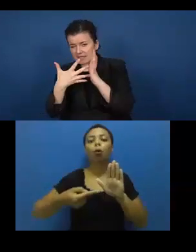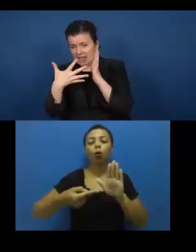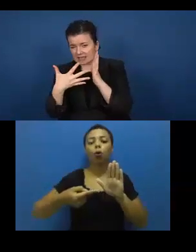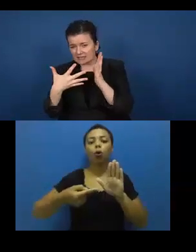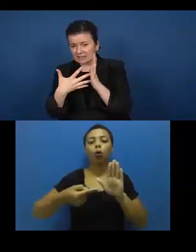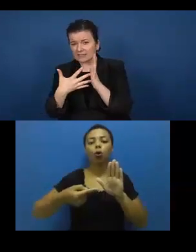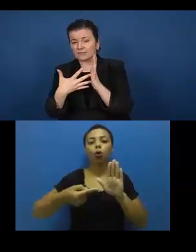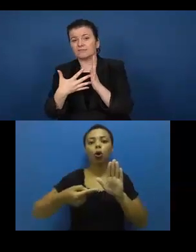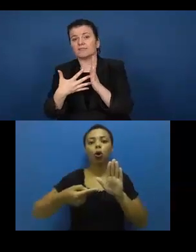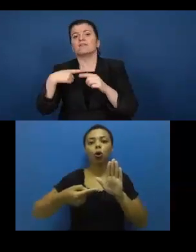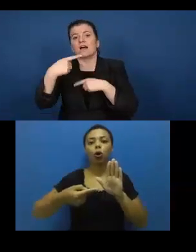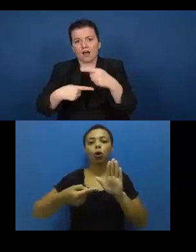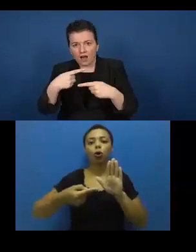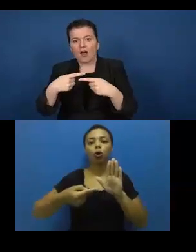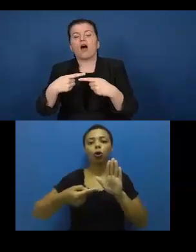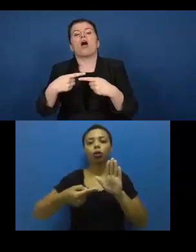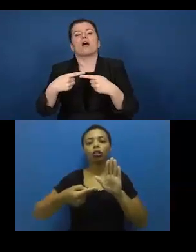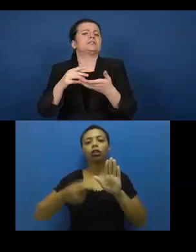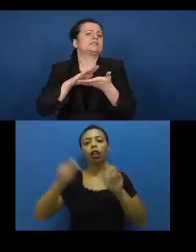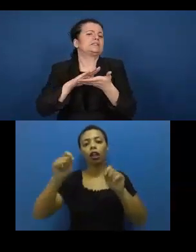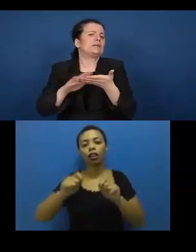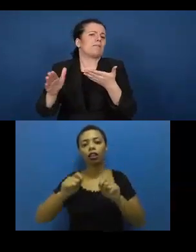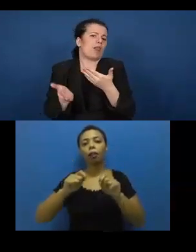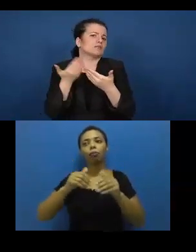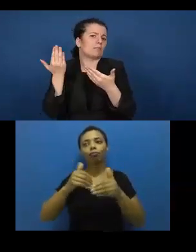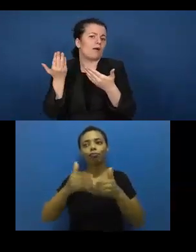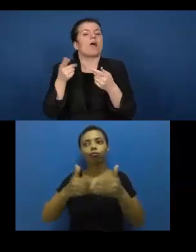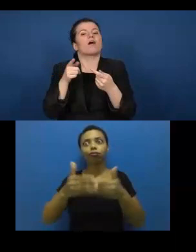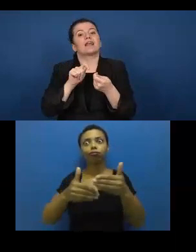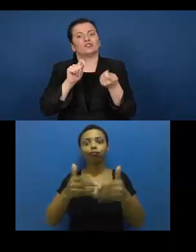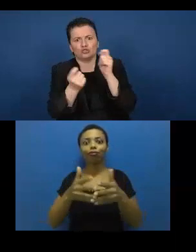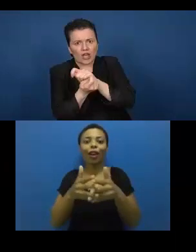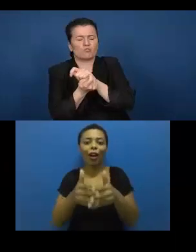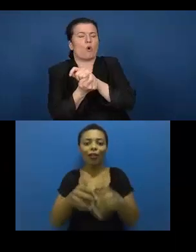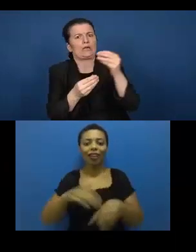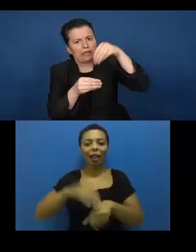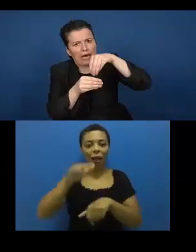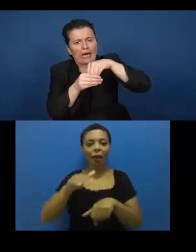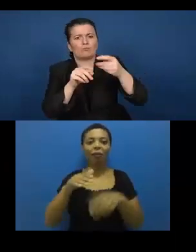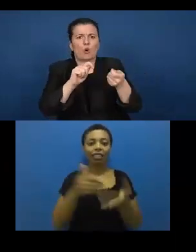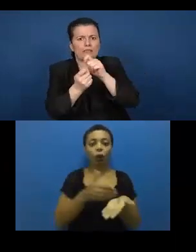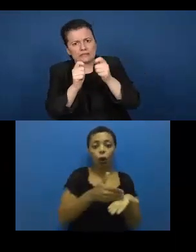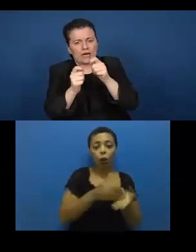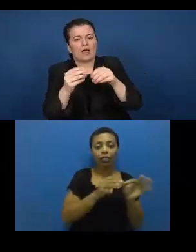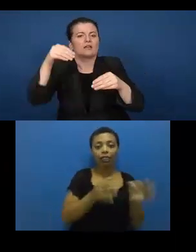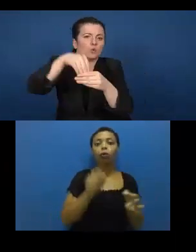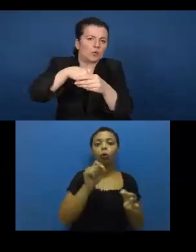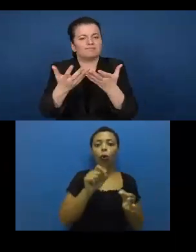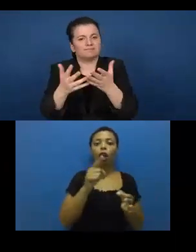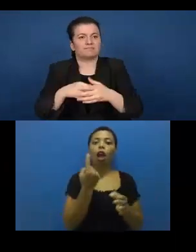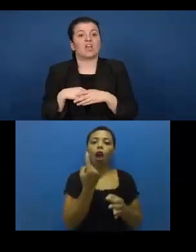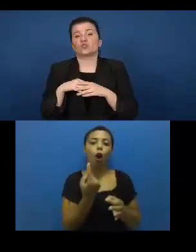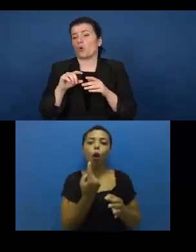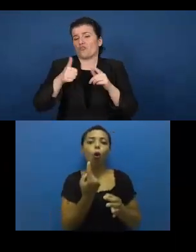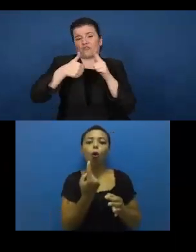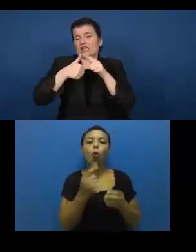on to more complicated prototype later on. So the simplest prototype consisted of 1 vibration motors. As Astrid just